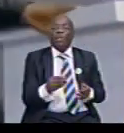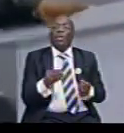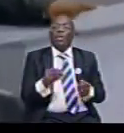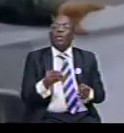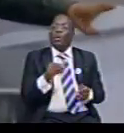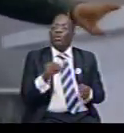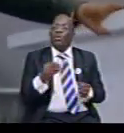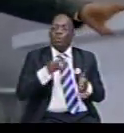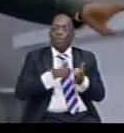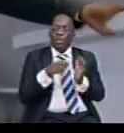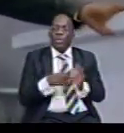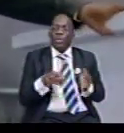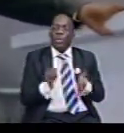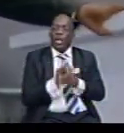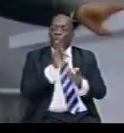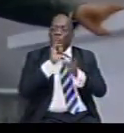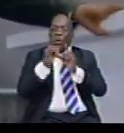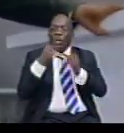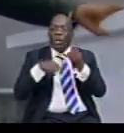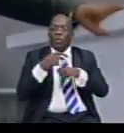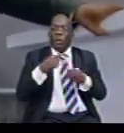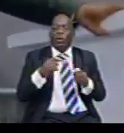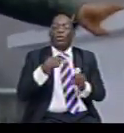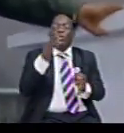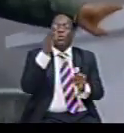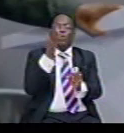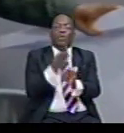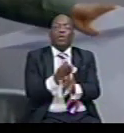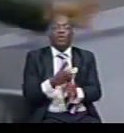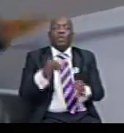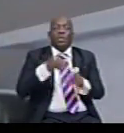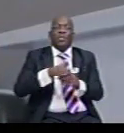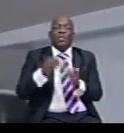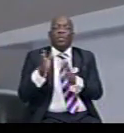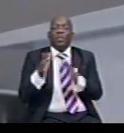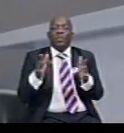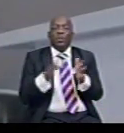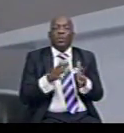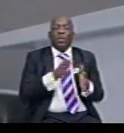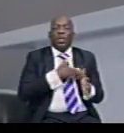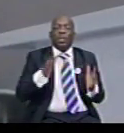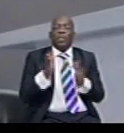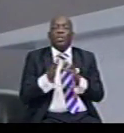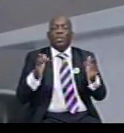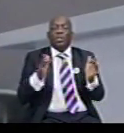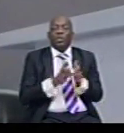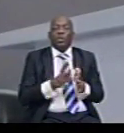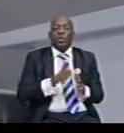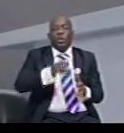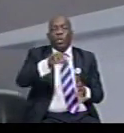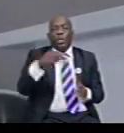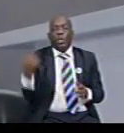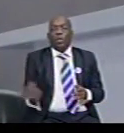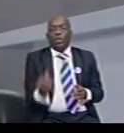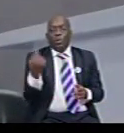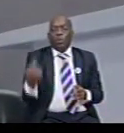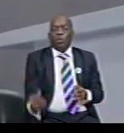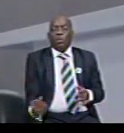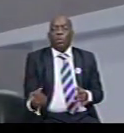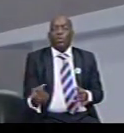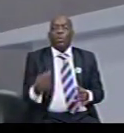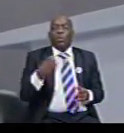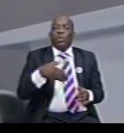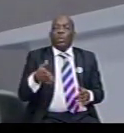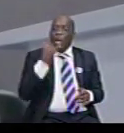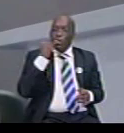in Jesus and Jesus alone? Because there is no other person under the